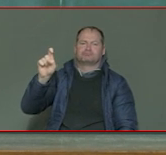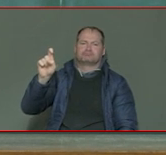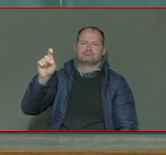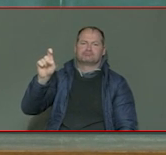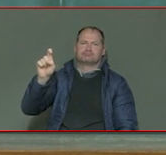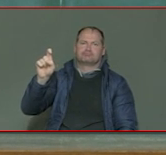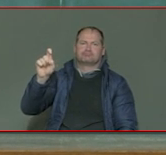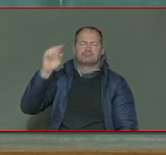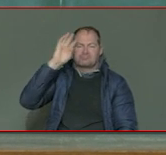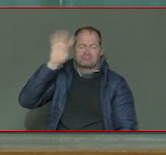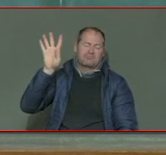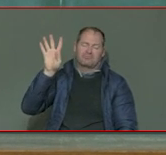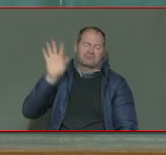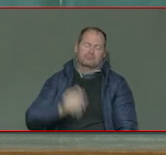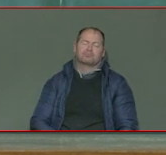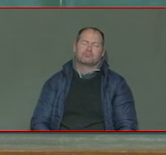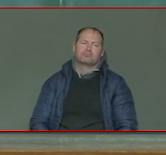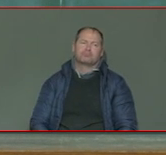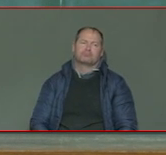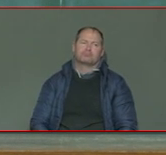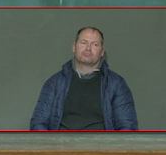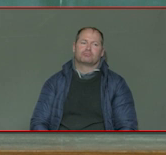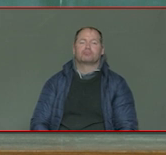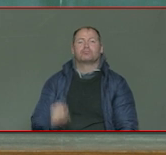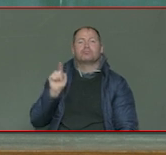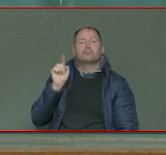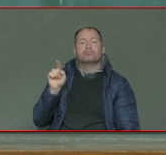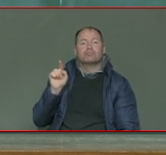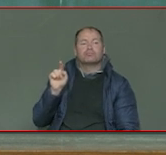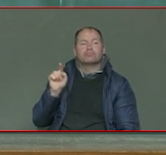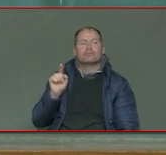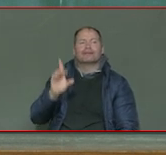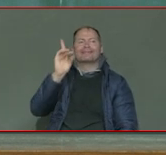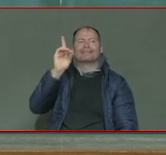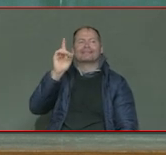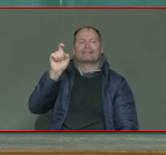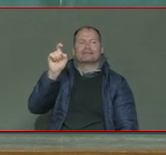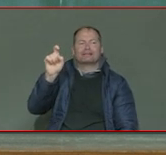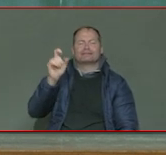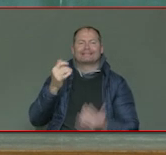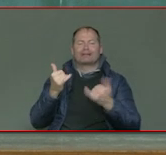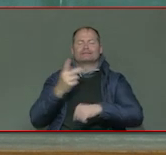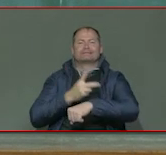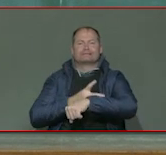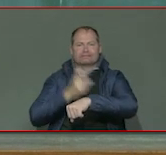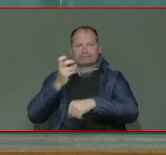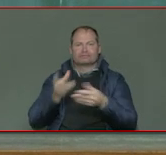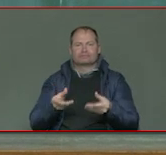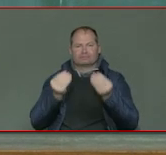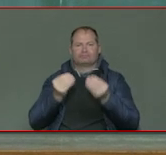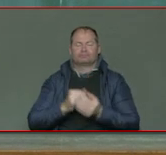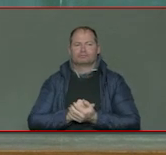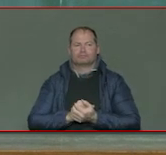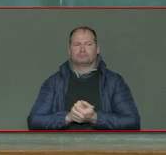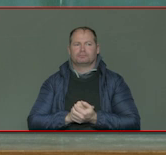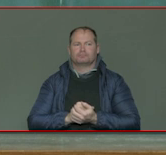to the power of 4. Right, now people, if dx means find the derivative. So when